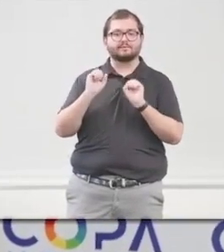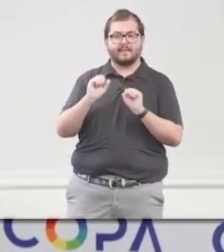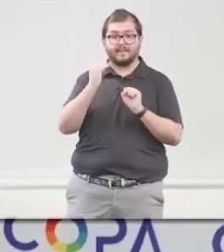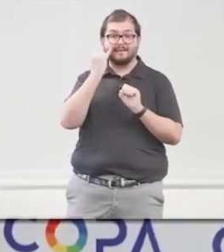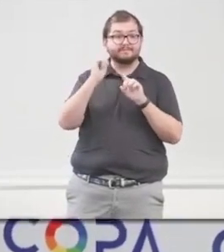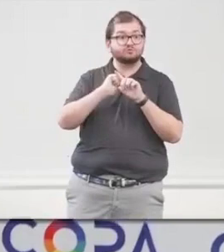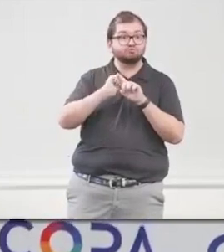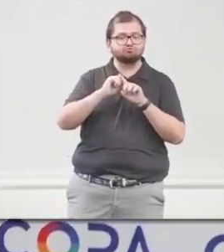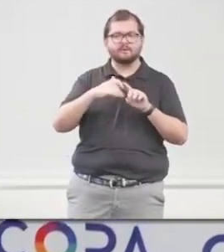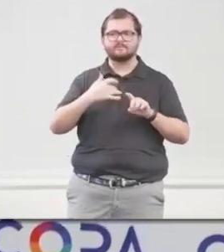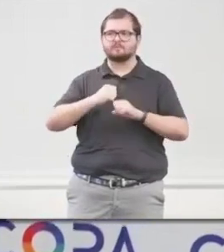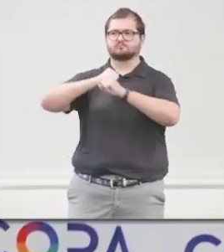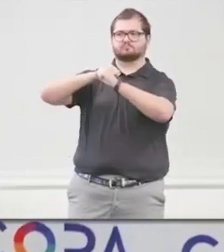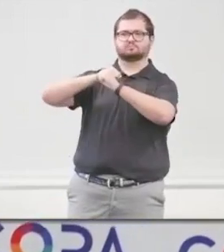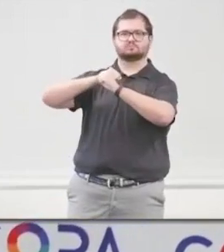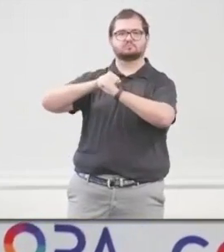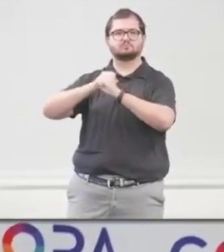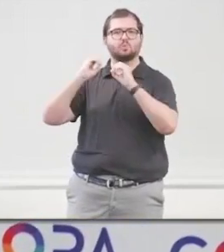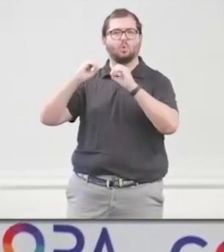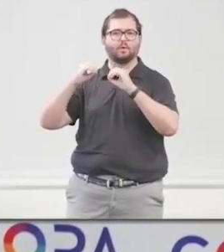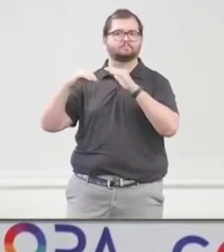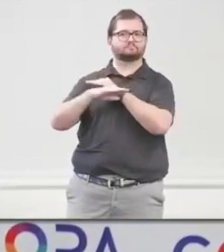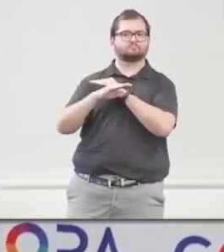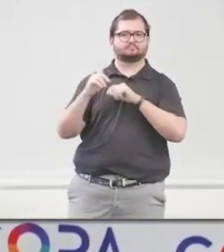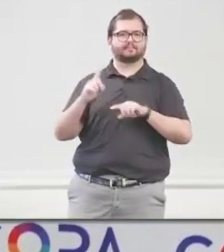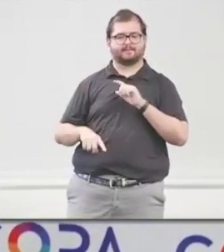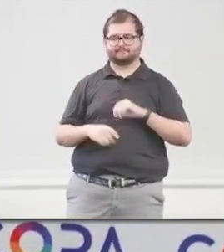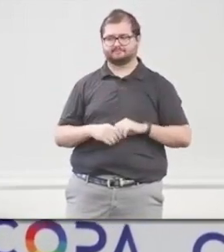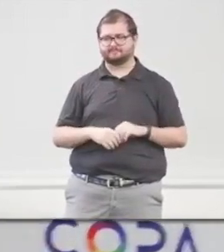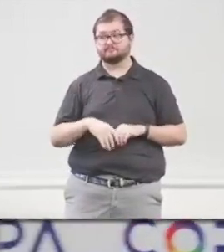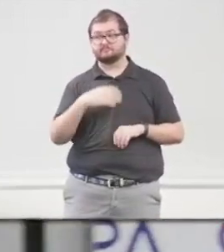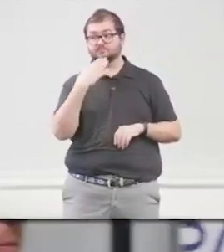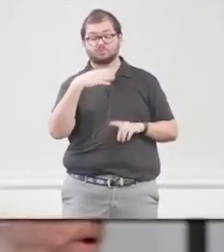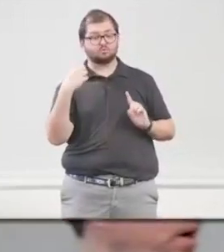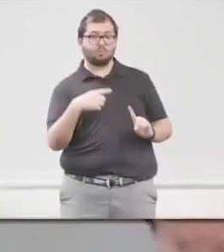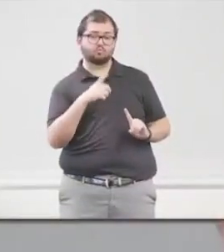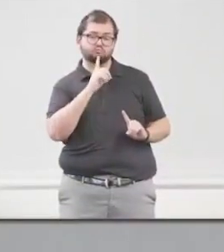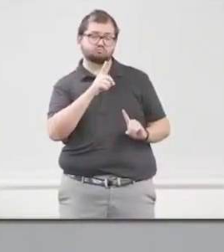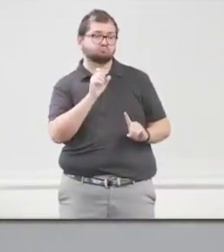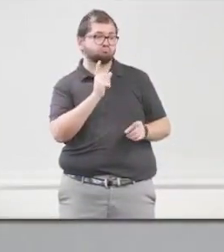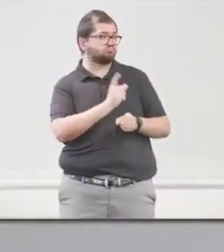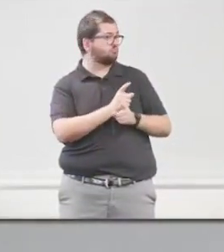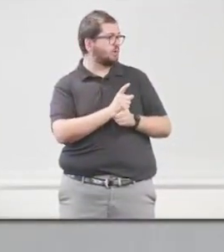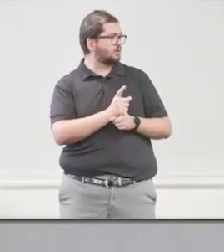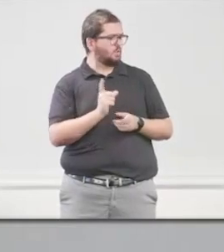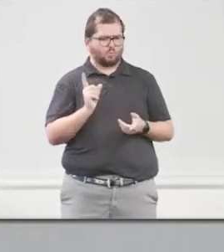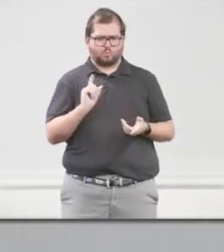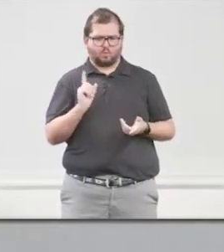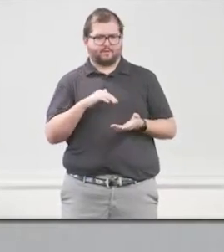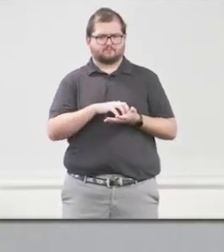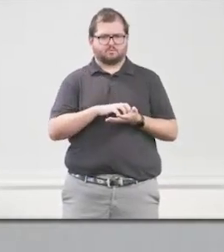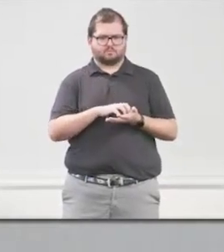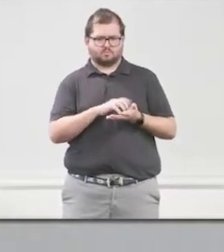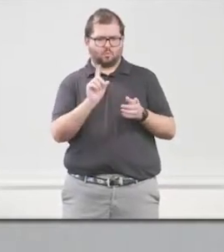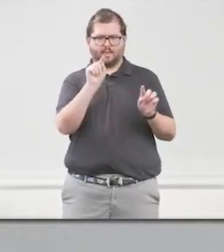and make sure that they help protect your front door. So it's a really great point, right? Looking at where are we vulnerable, right? What are the bad guys trying to